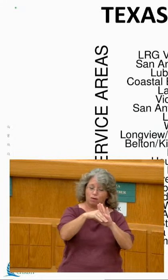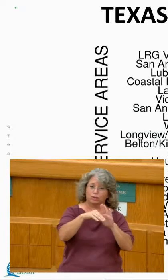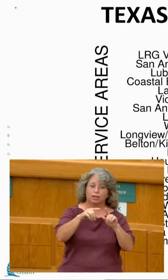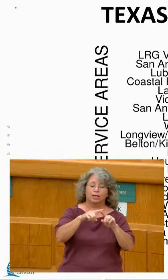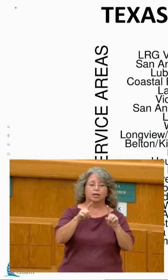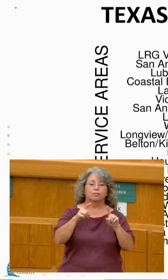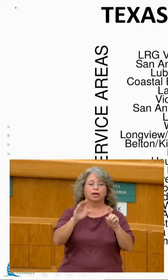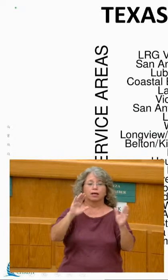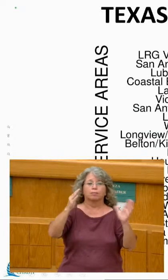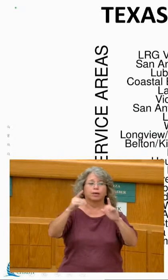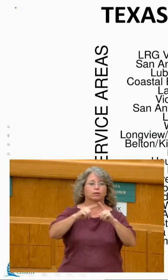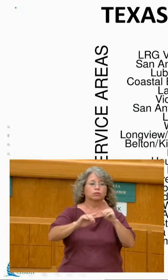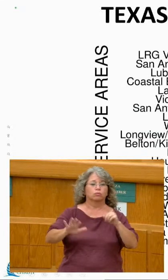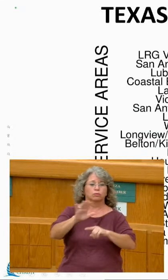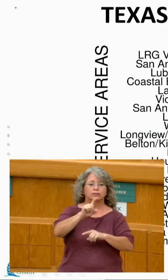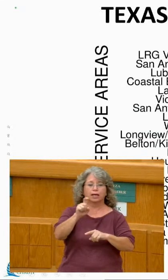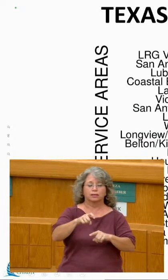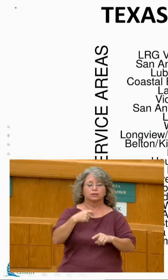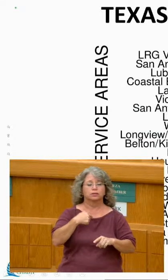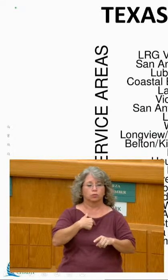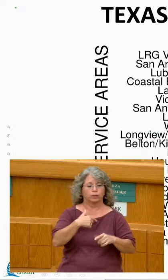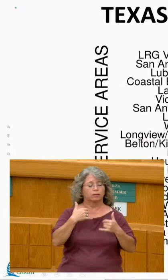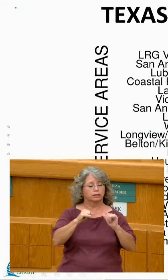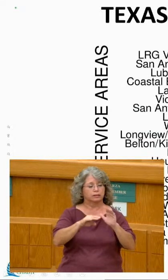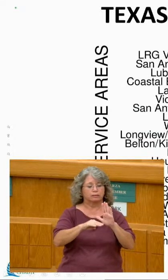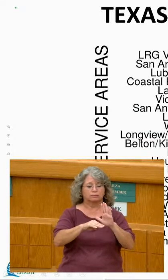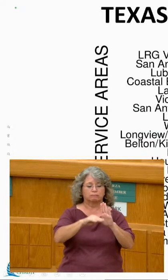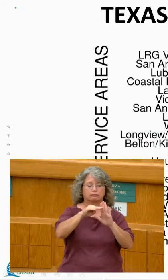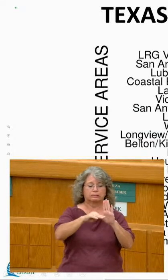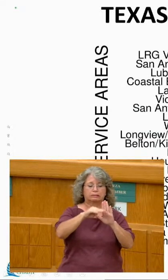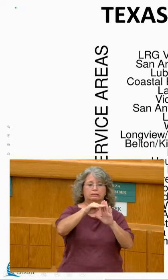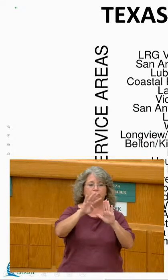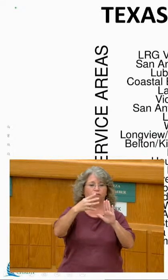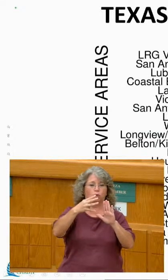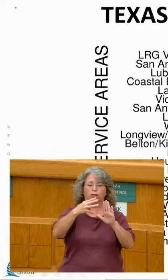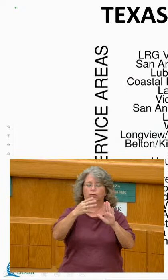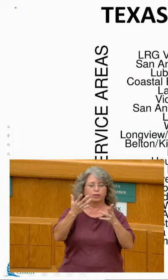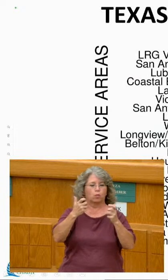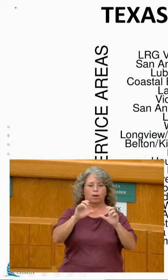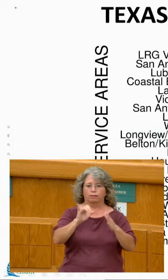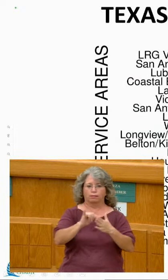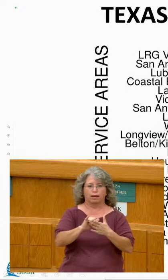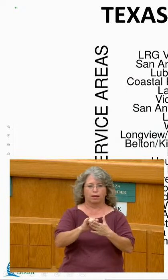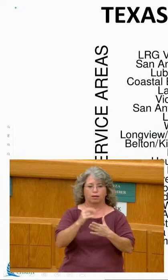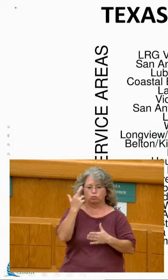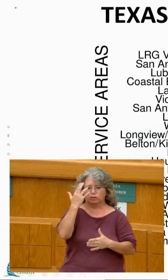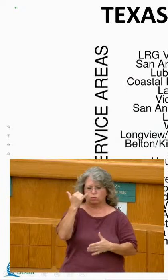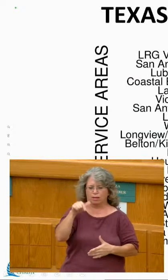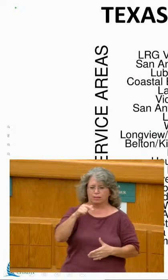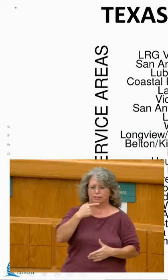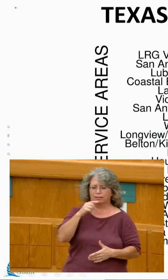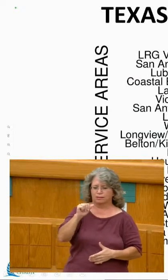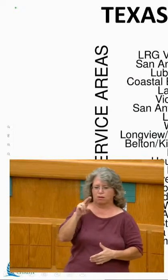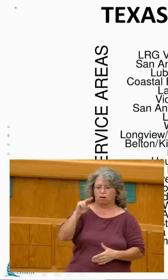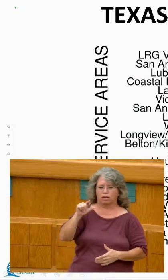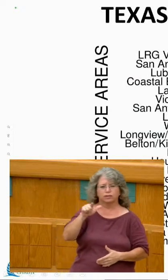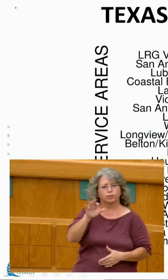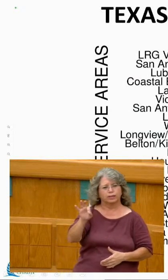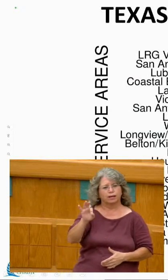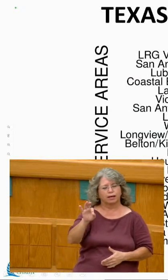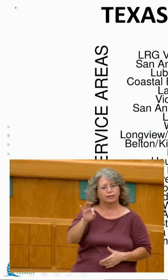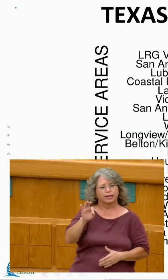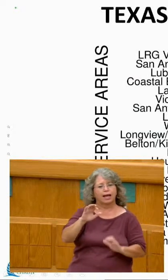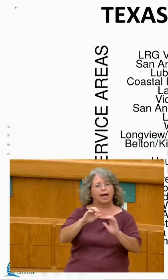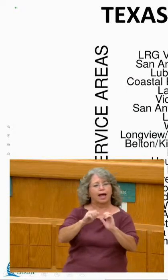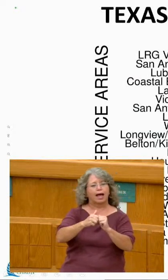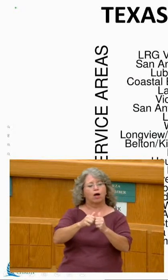rank fairly highly, and we don't want to rank highly. The reason why this says August 29th is that the way the fatalities